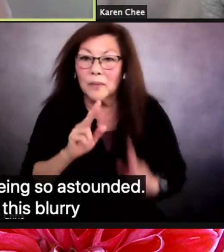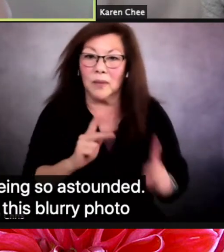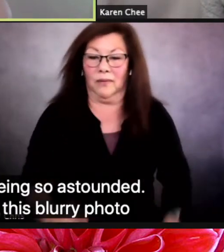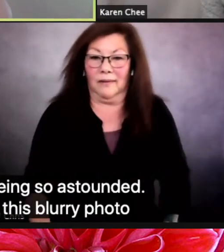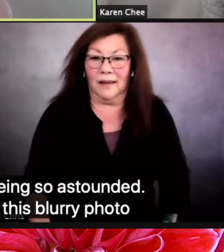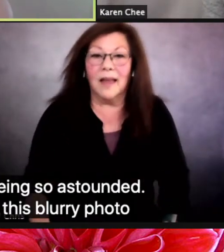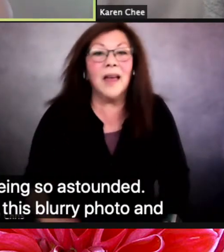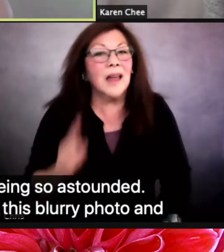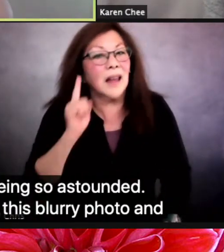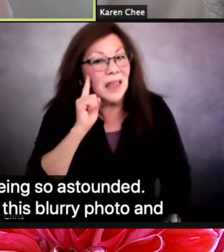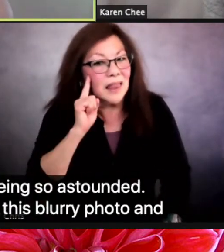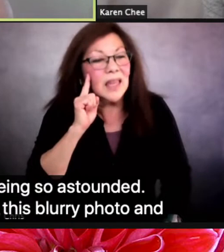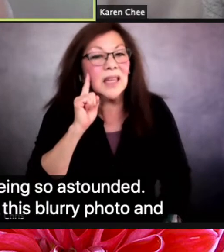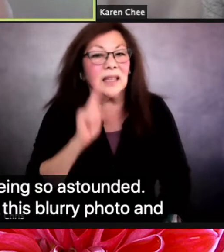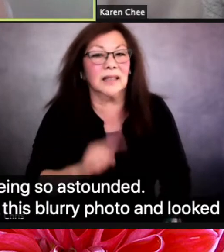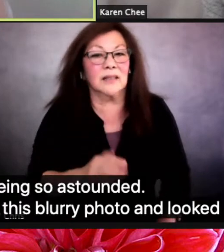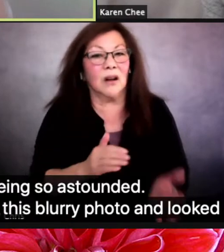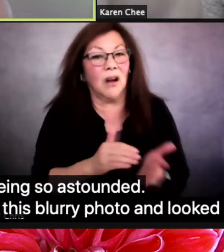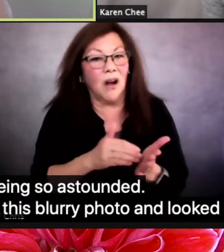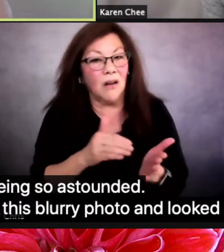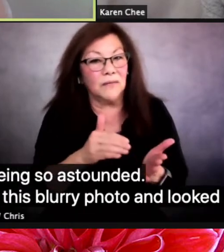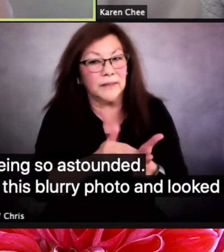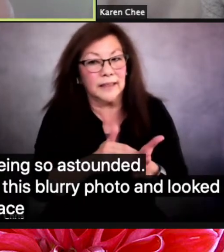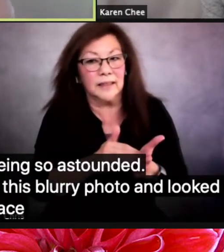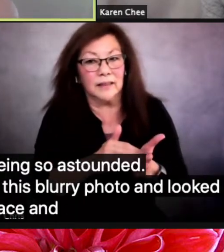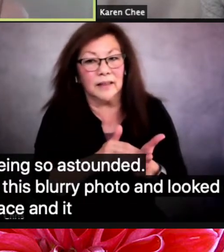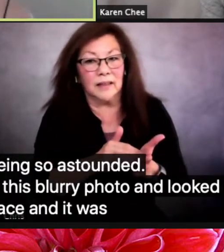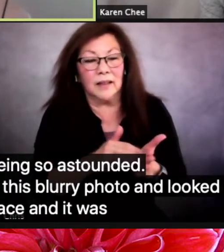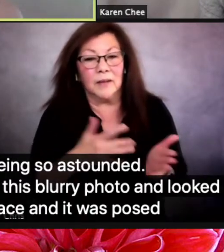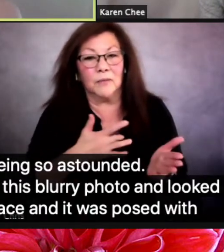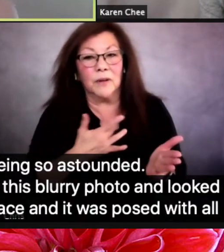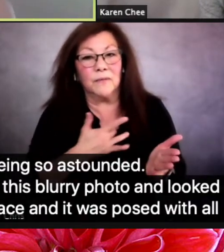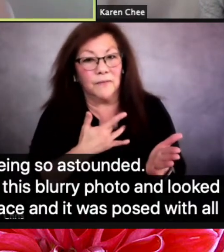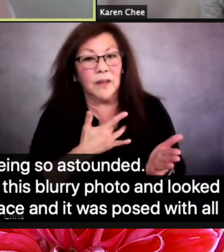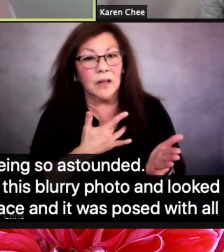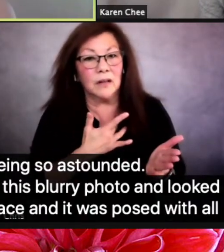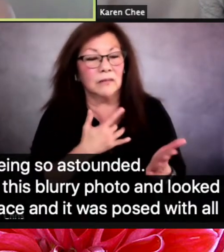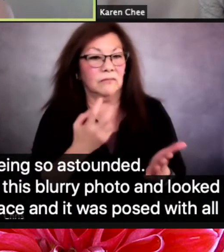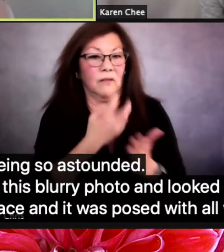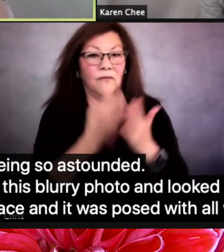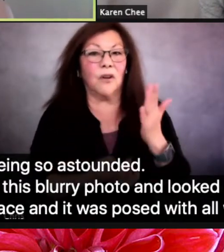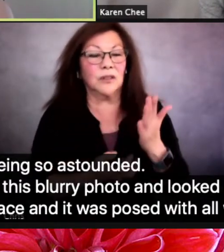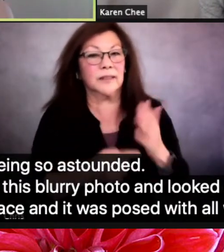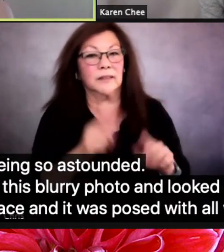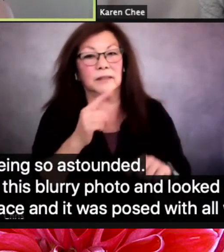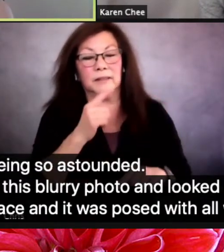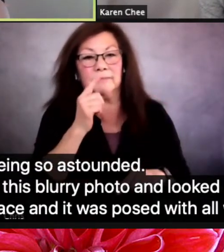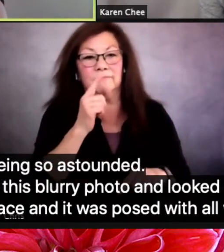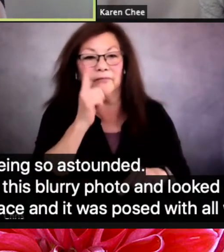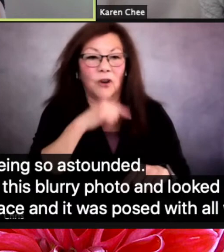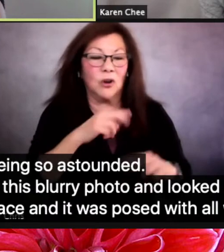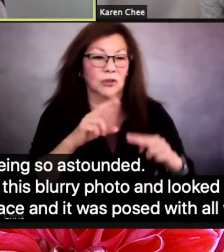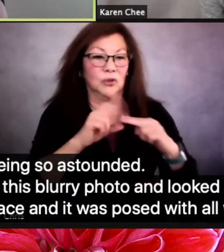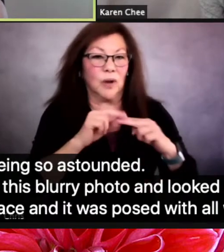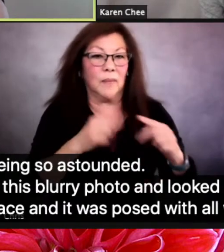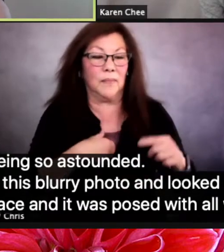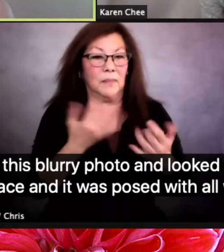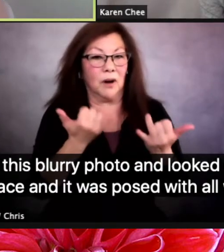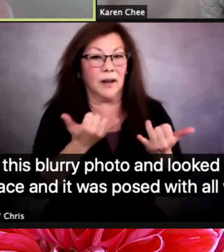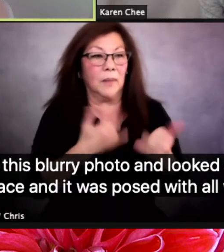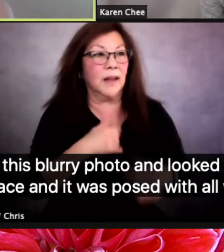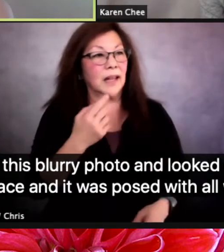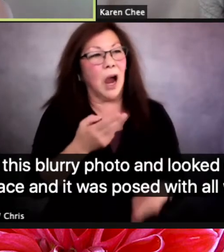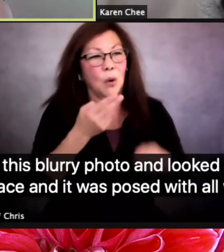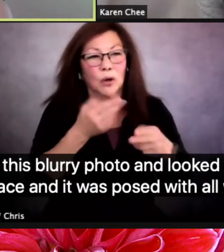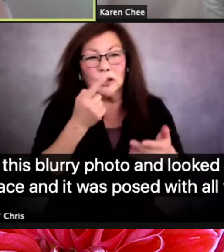that it's often, I feel like we've often fallen into this false trap in modern times of saying like, now we're talking about racism,